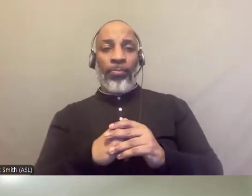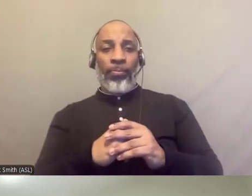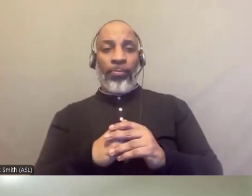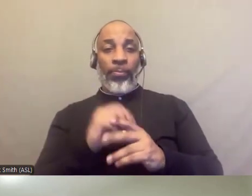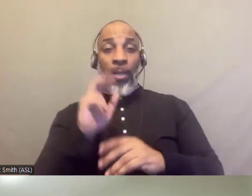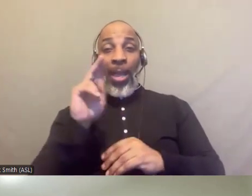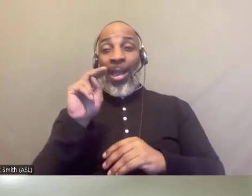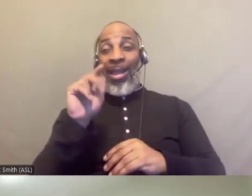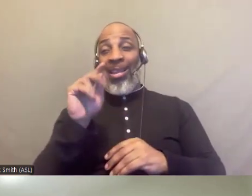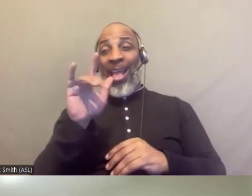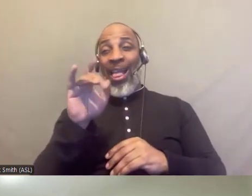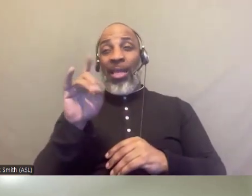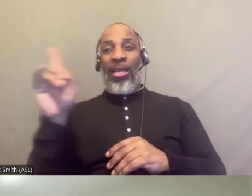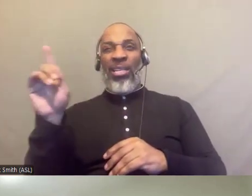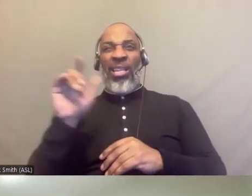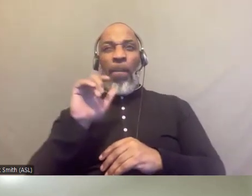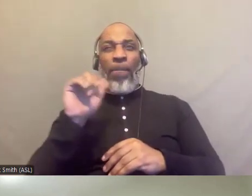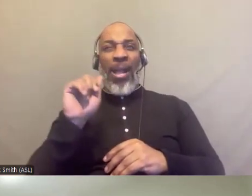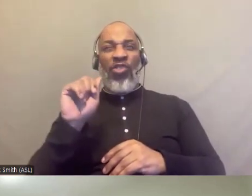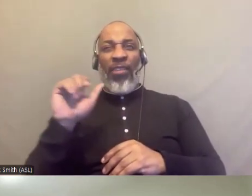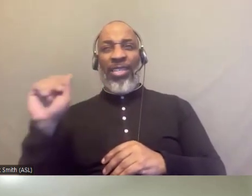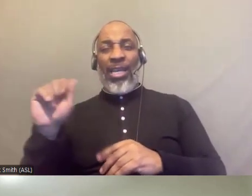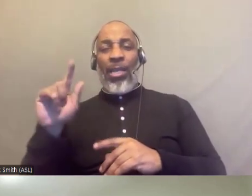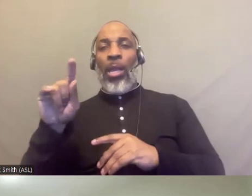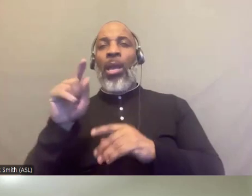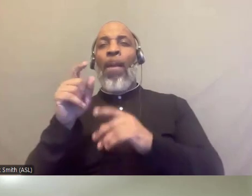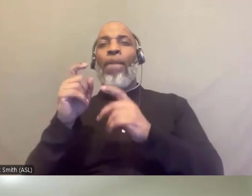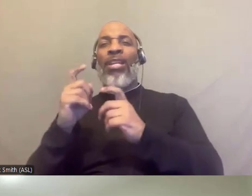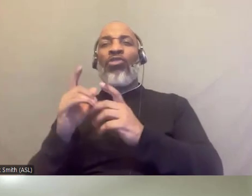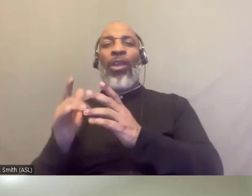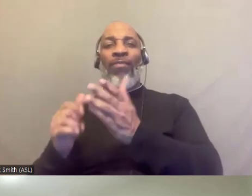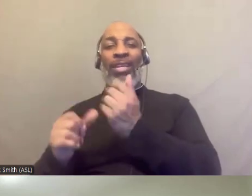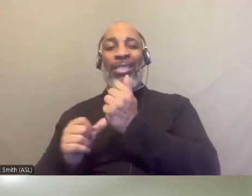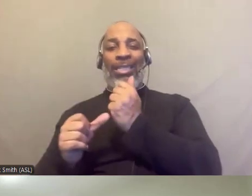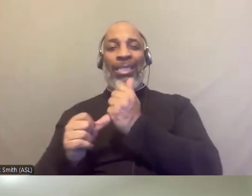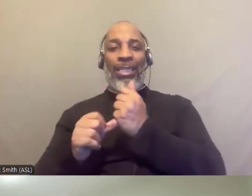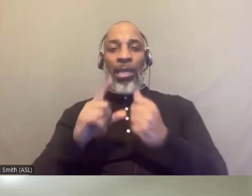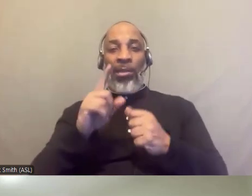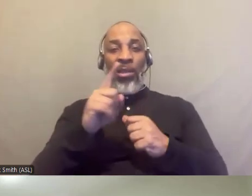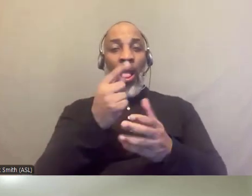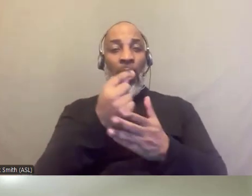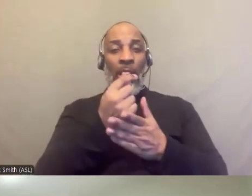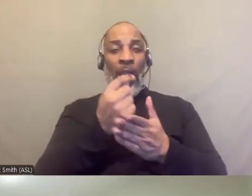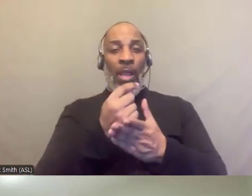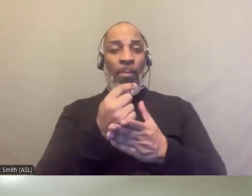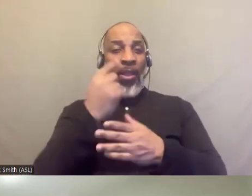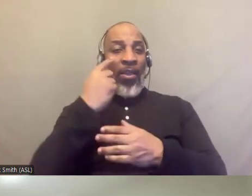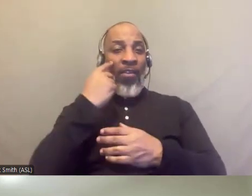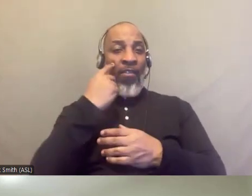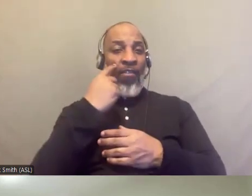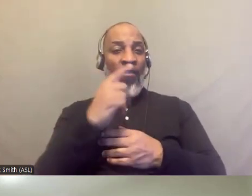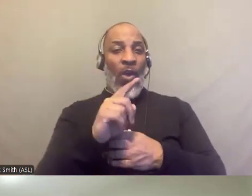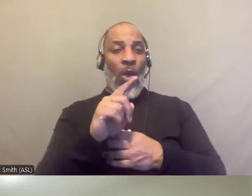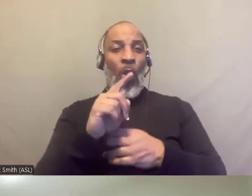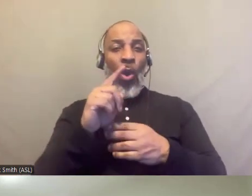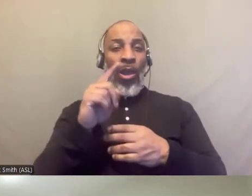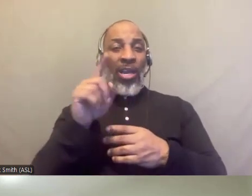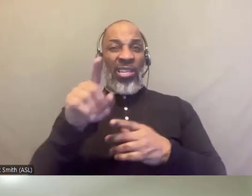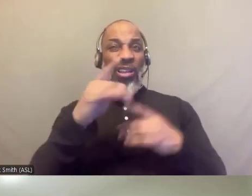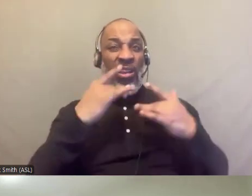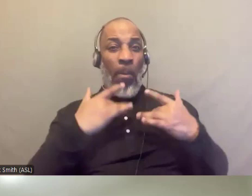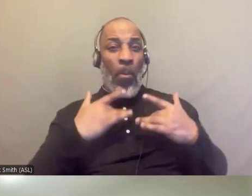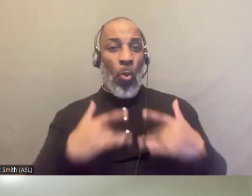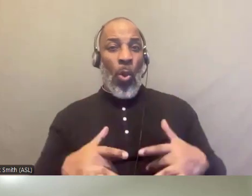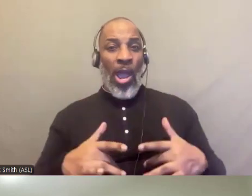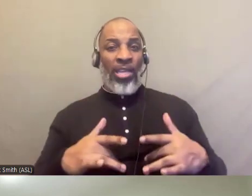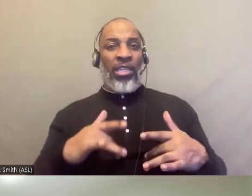is an administrative assistant and sees a therapist for major depressive disorder. The therapist can only see her in the morning, and